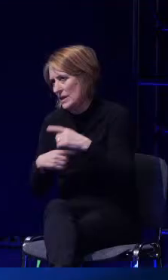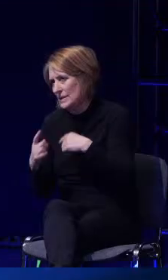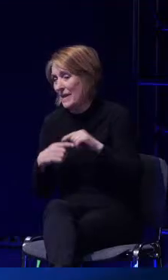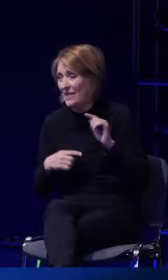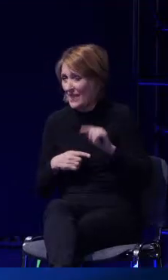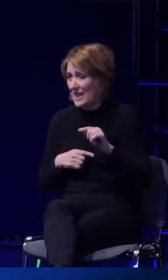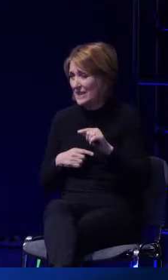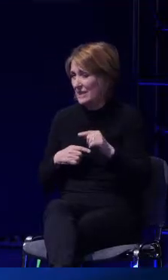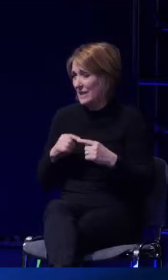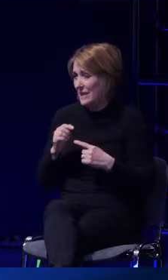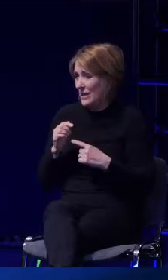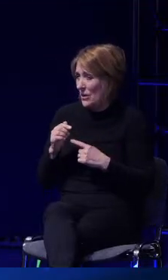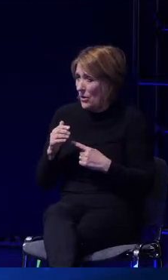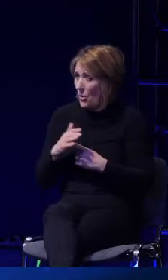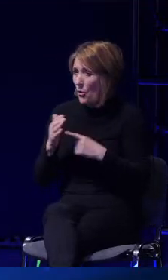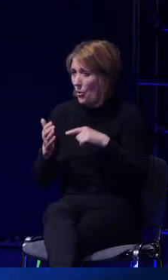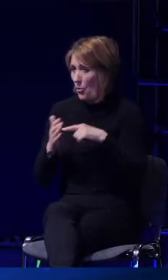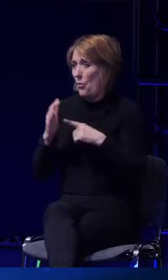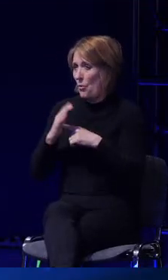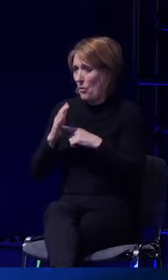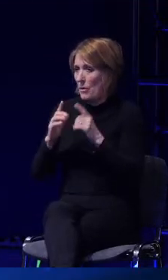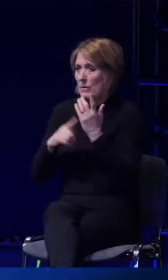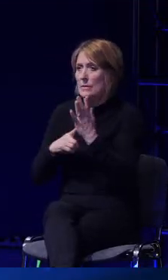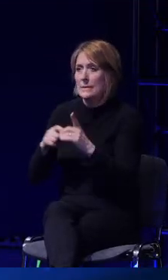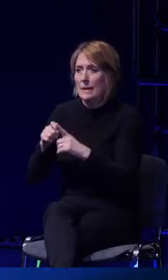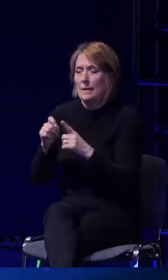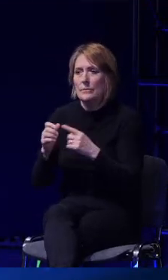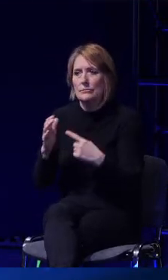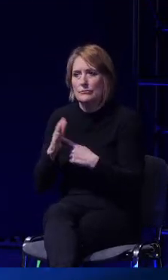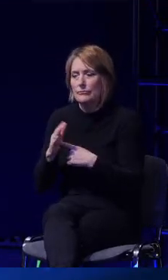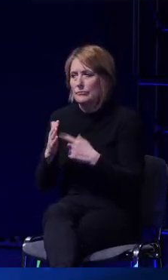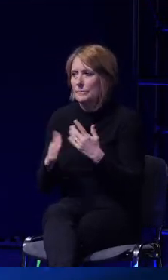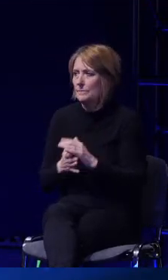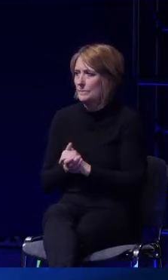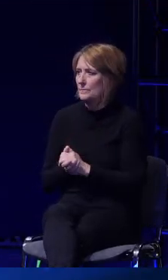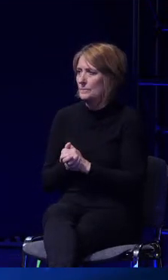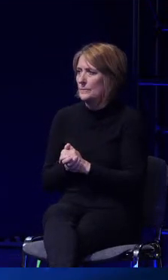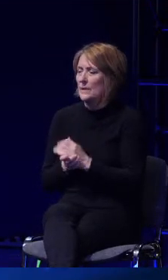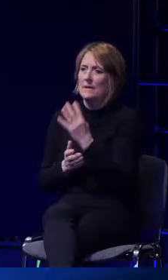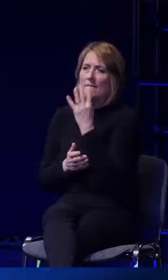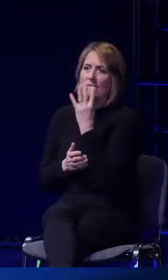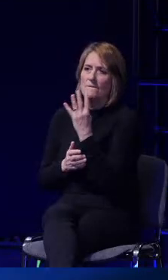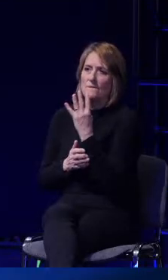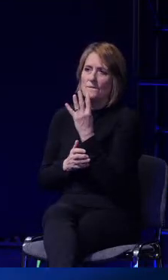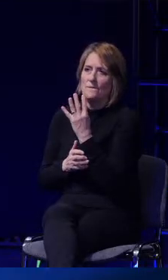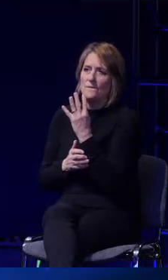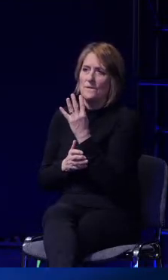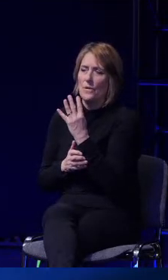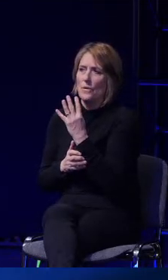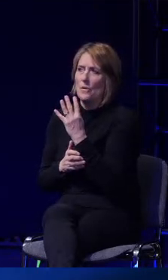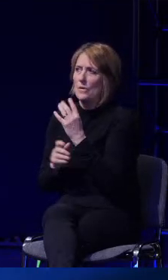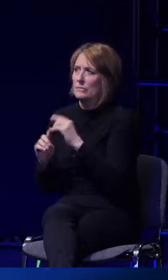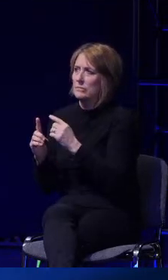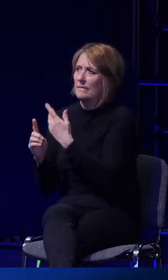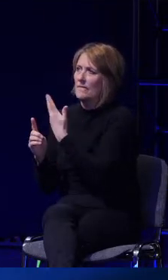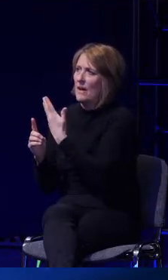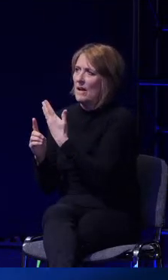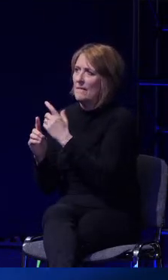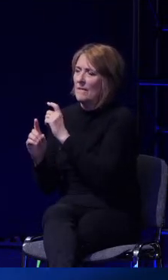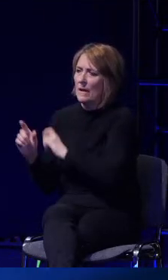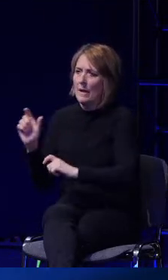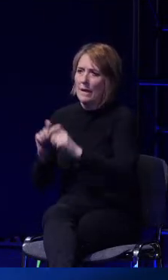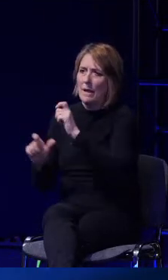of our sets. Like, one of our sets in particular was just riddled with it. There was 4 universes of 5-color tape across the entire